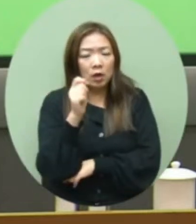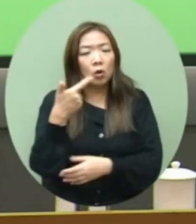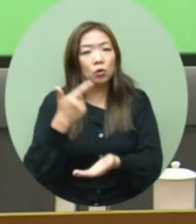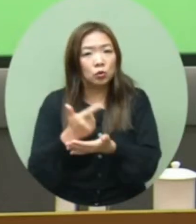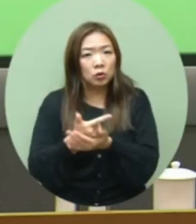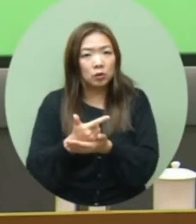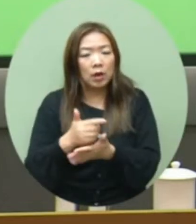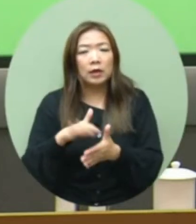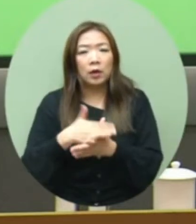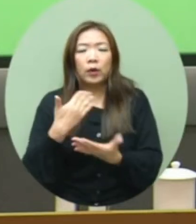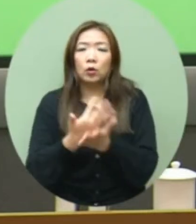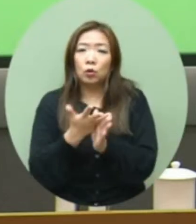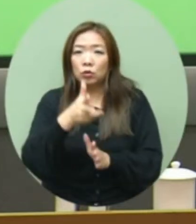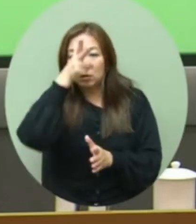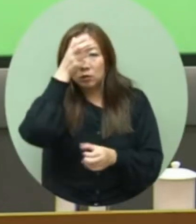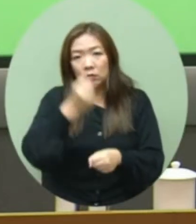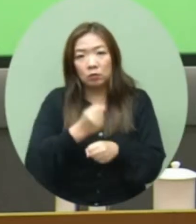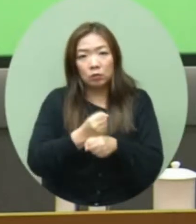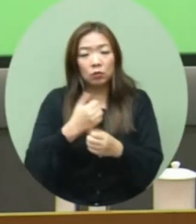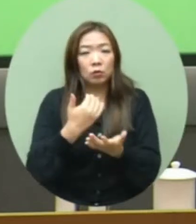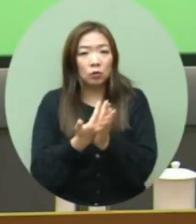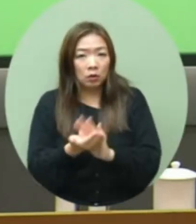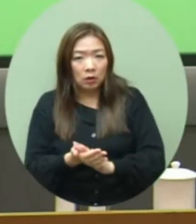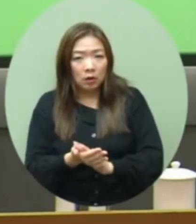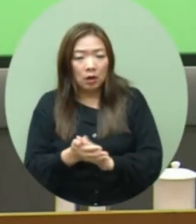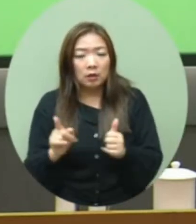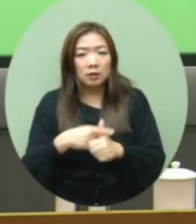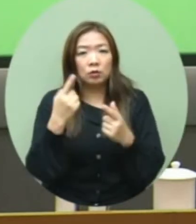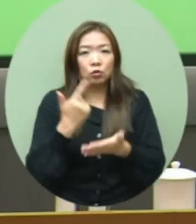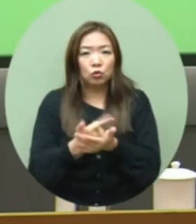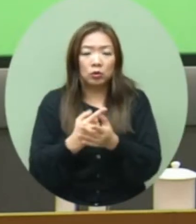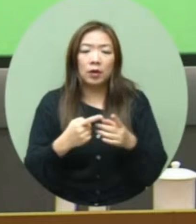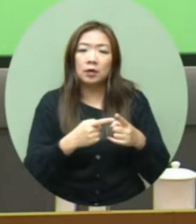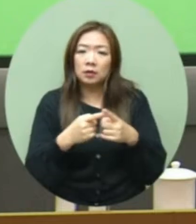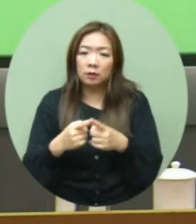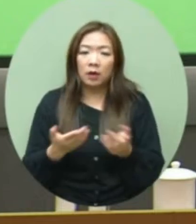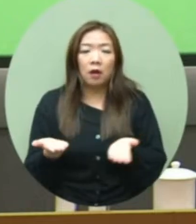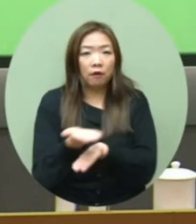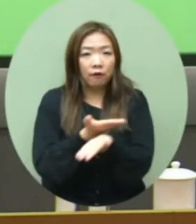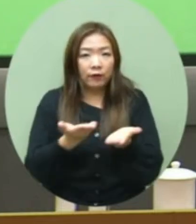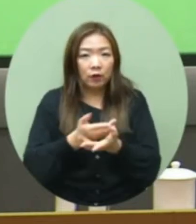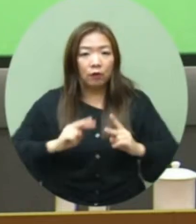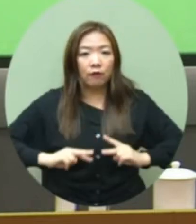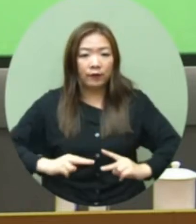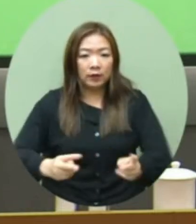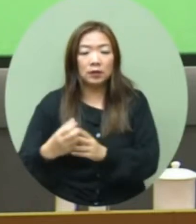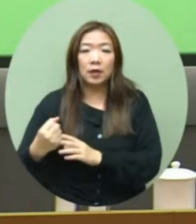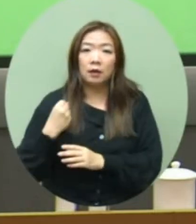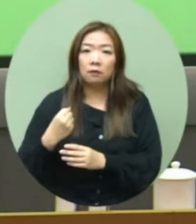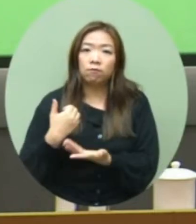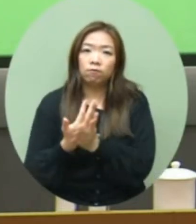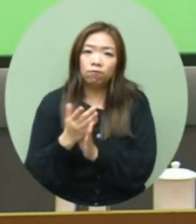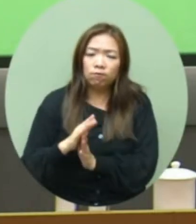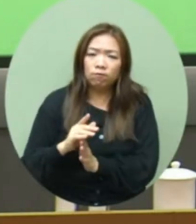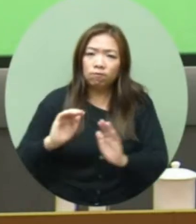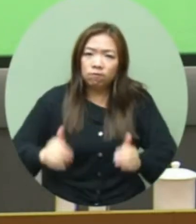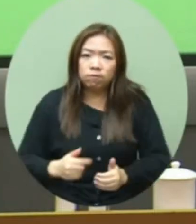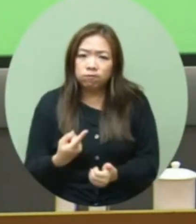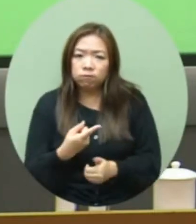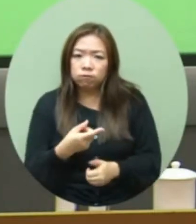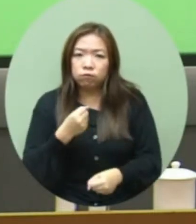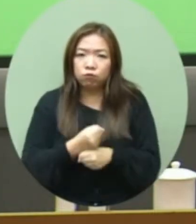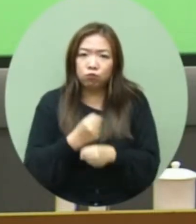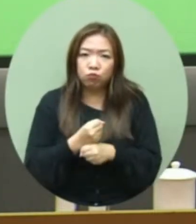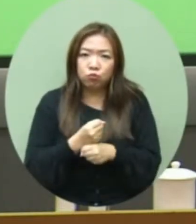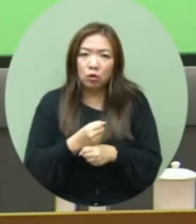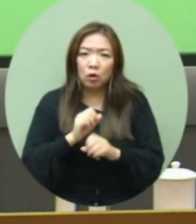work. Now I turn to people's lives. For any policy, what matters is that people can